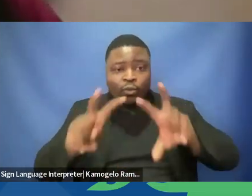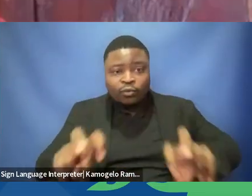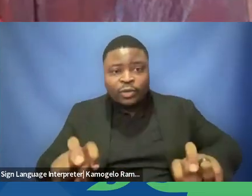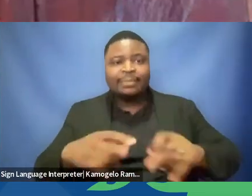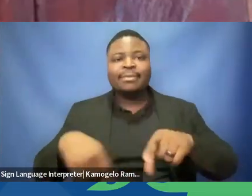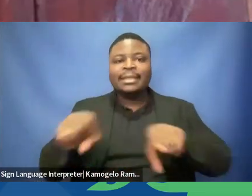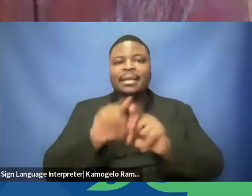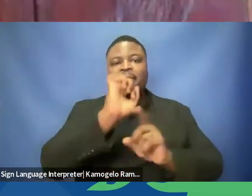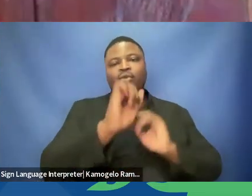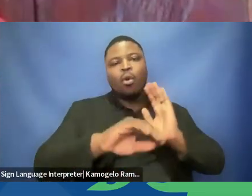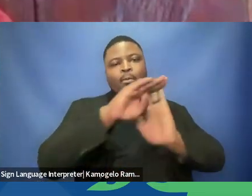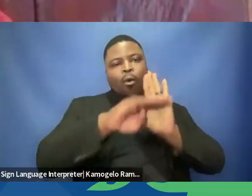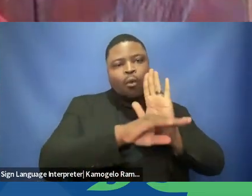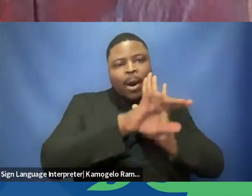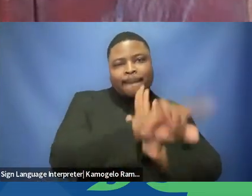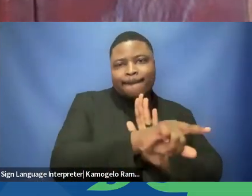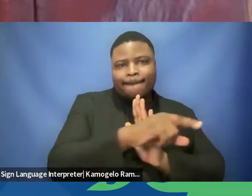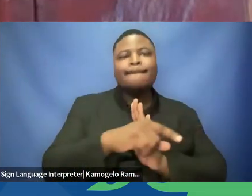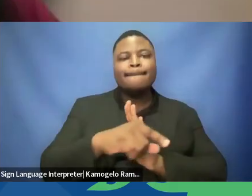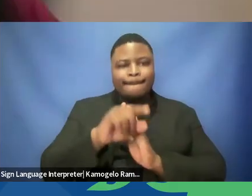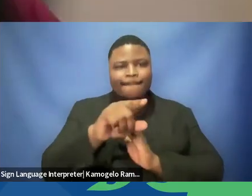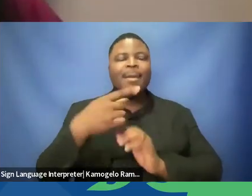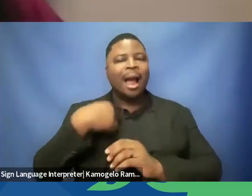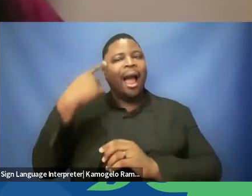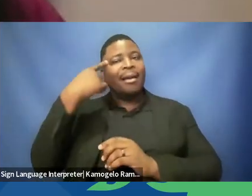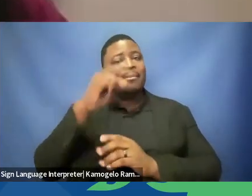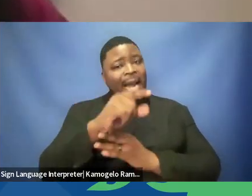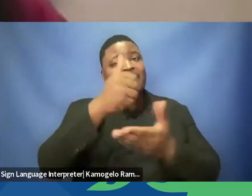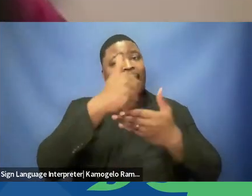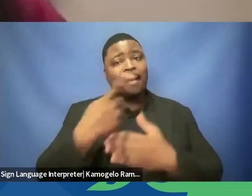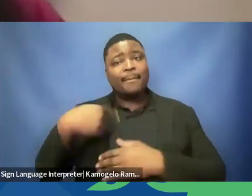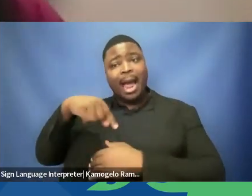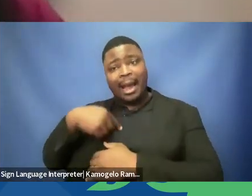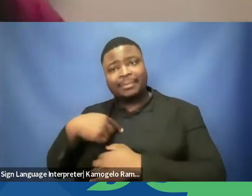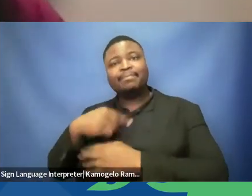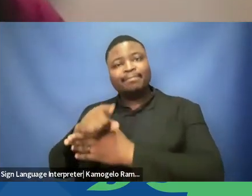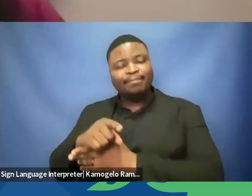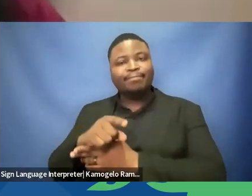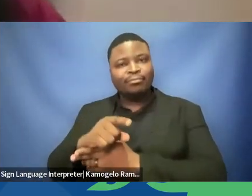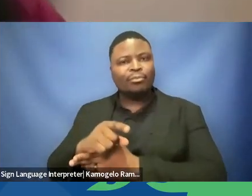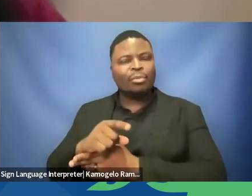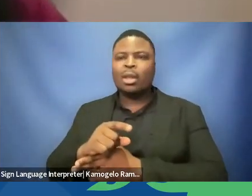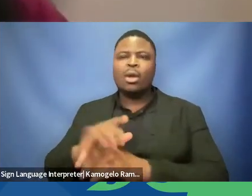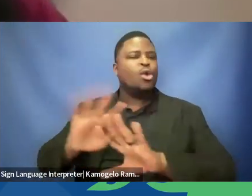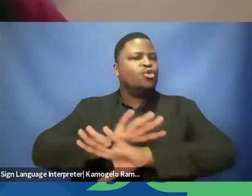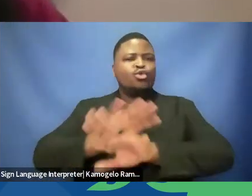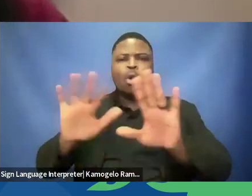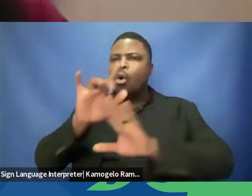attention to an issue that we've seen in South Africa, which is there are no real harm reduction